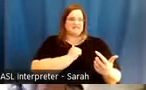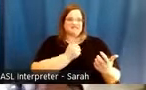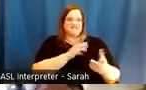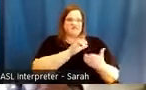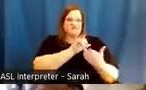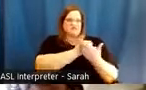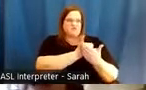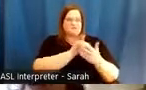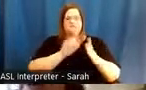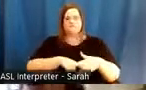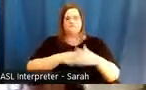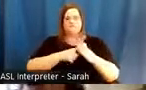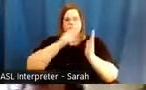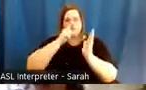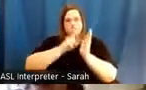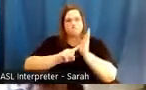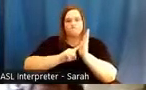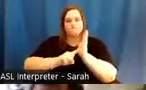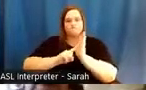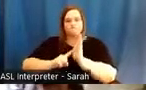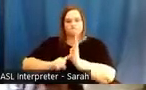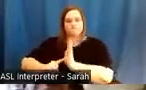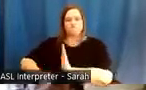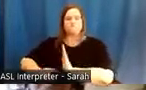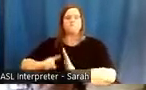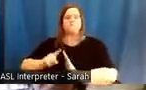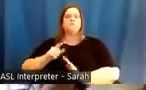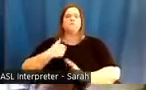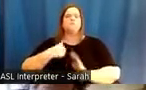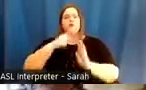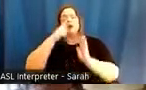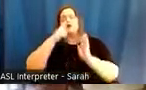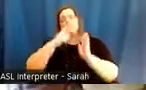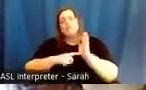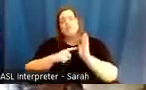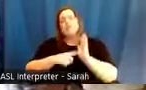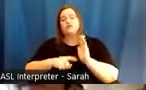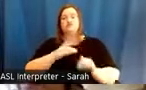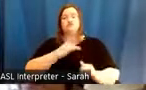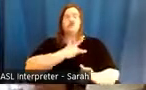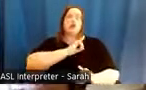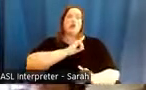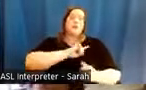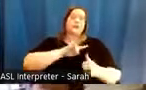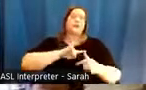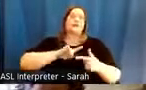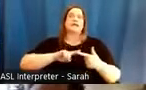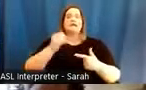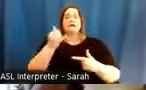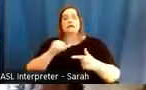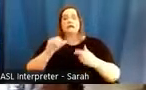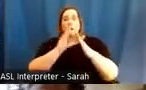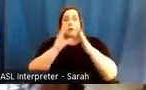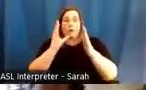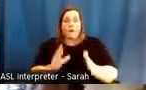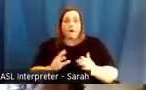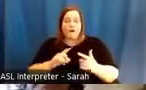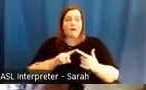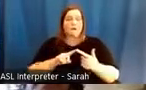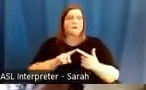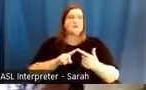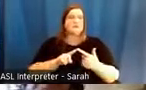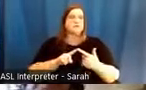doing research. I did research on Heartbeat. I did research on the Yellow House. I have a